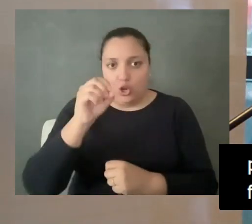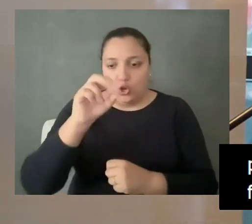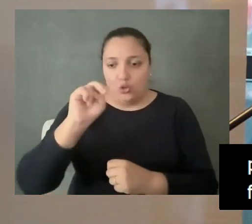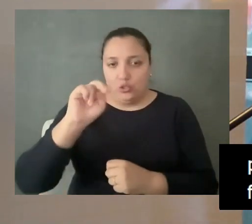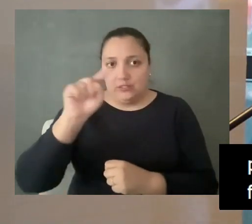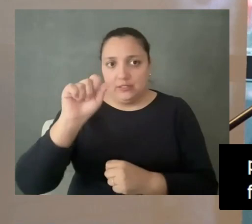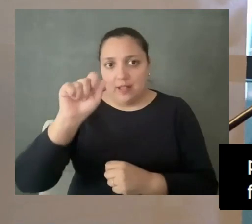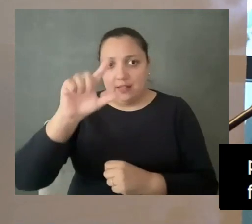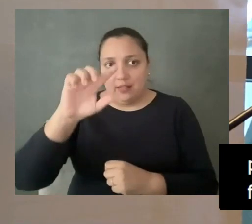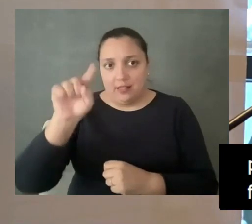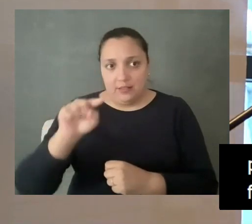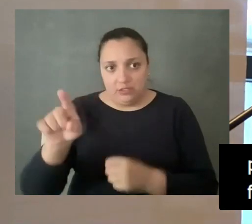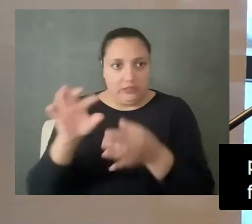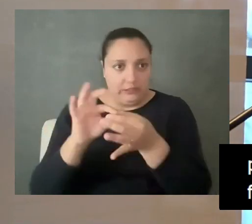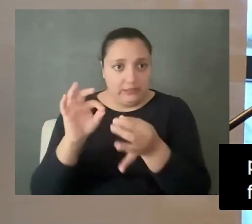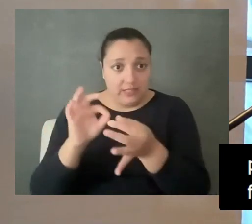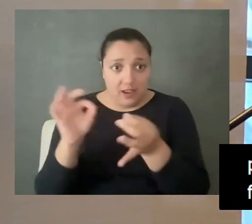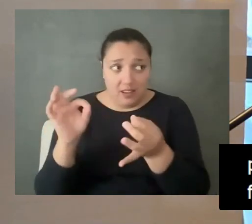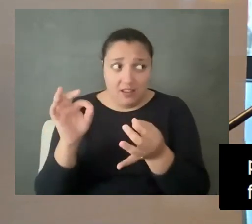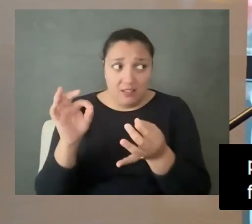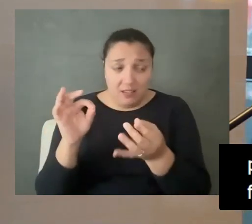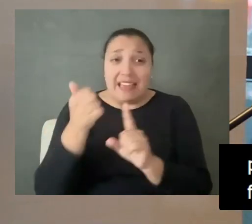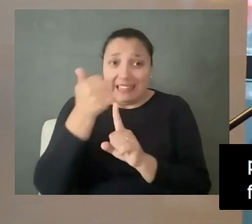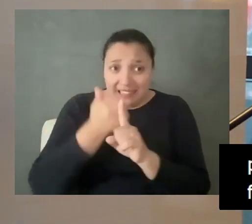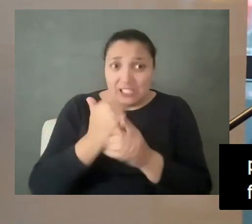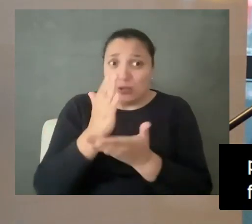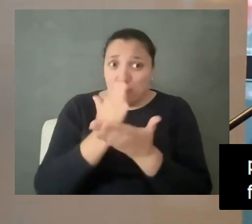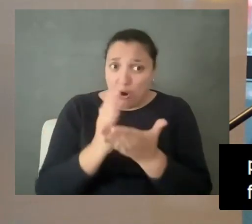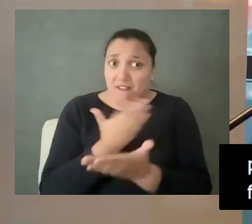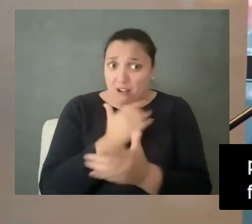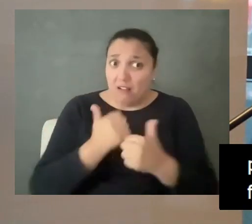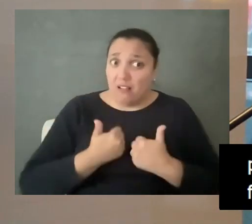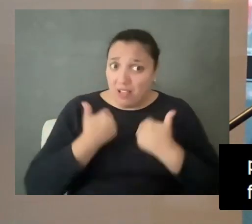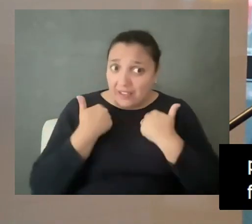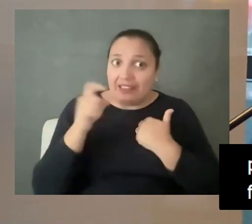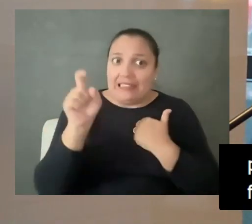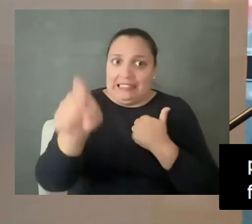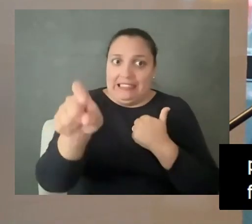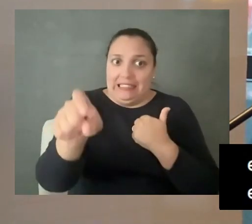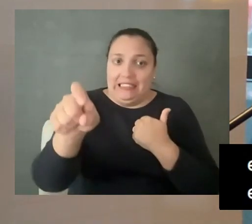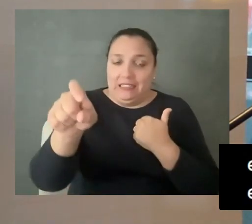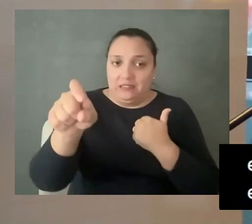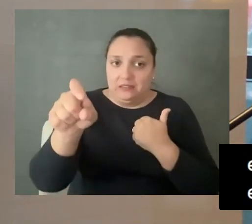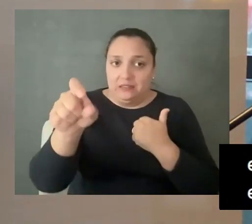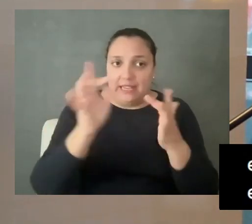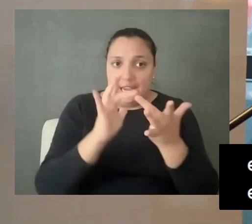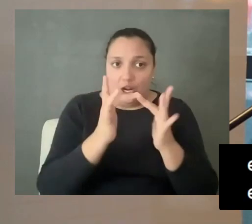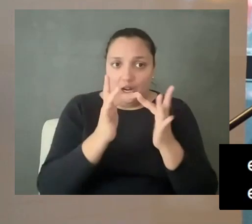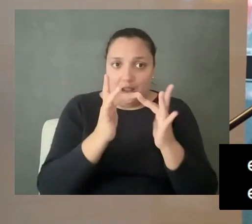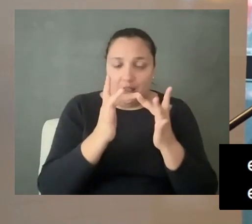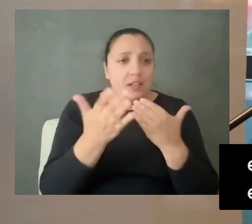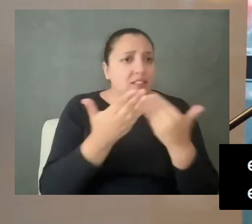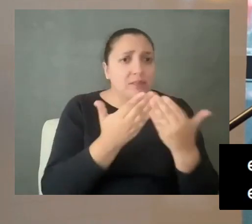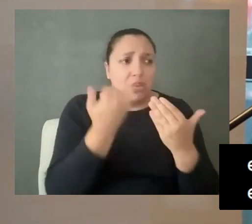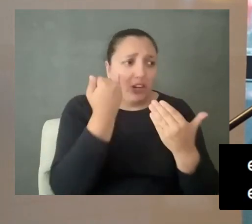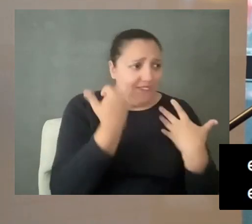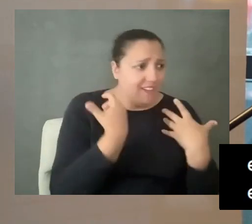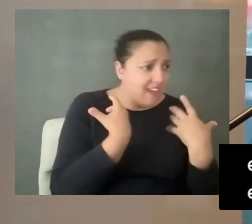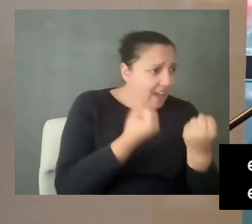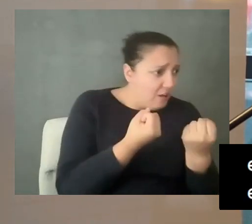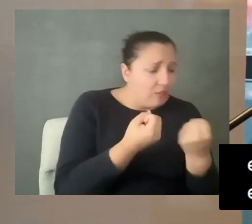doesn't demand the need for high-speed broadband. And whether we're talking about health equity, if you're talking about access to